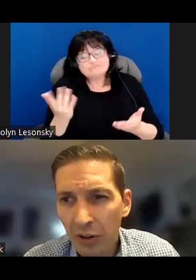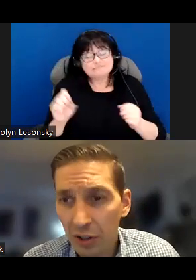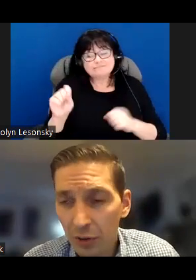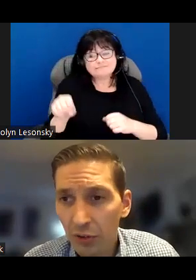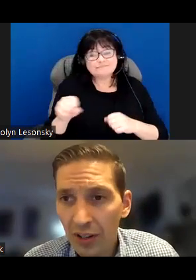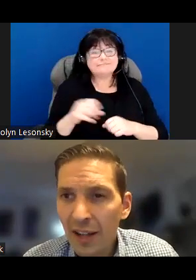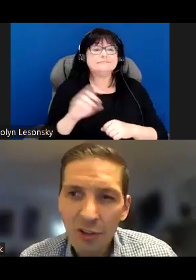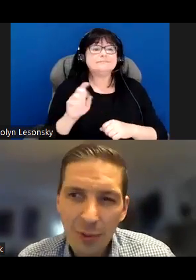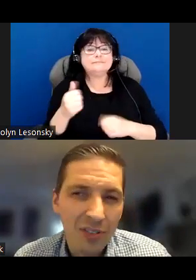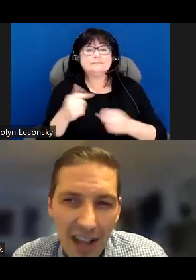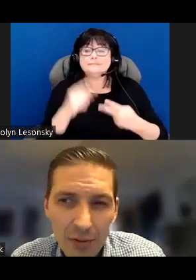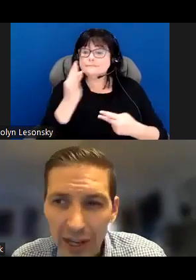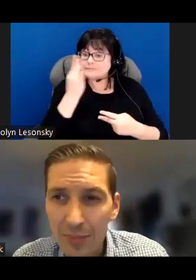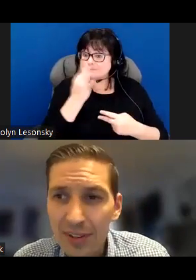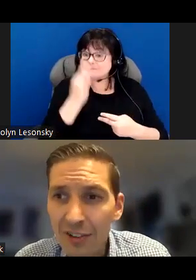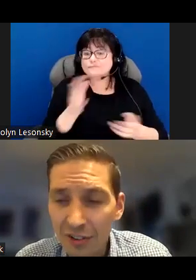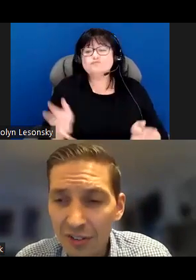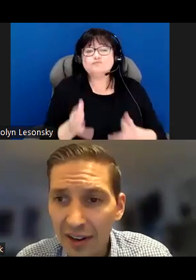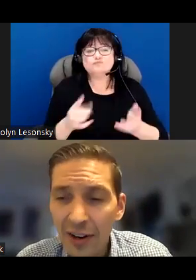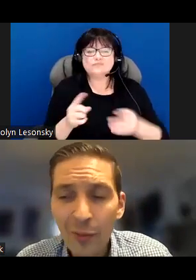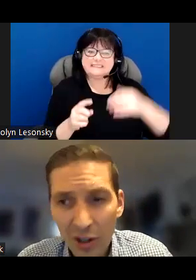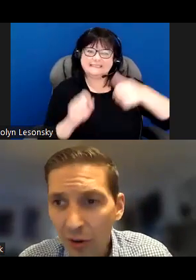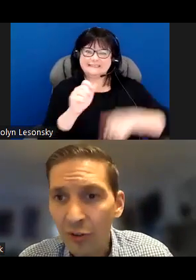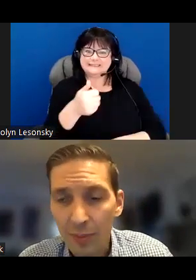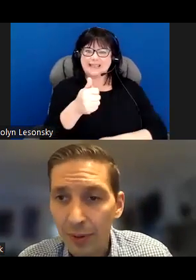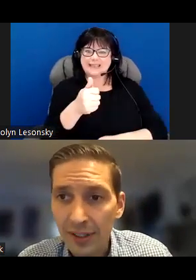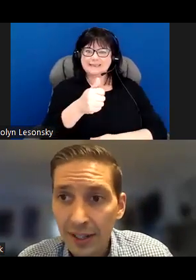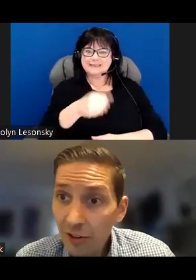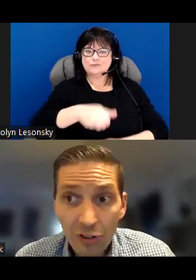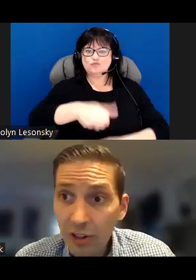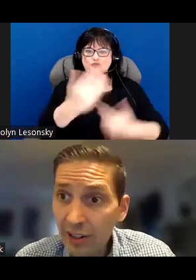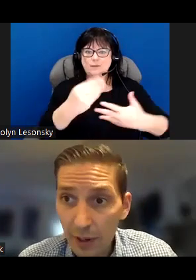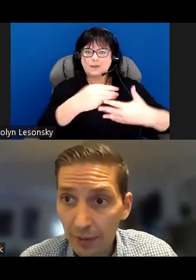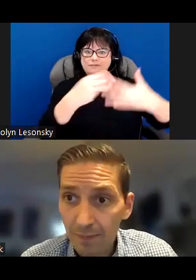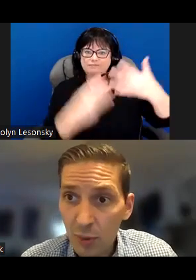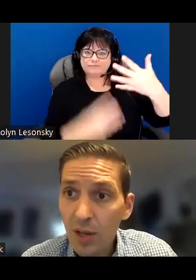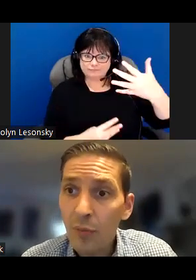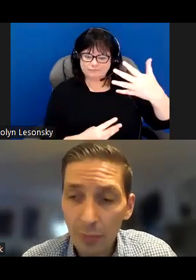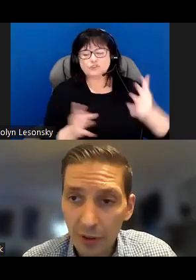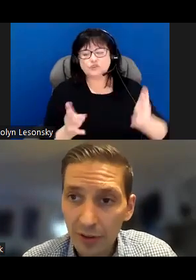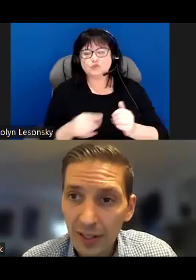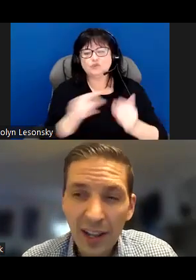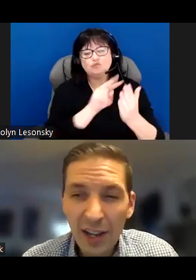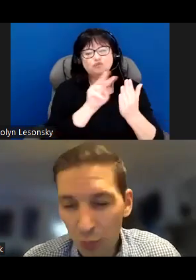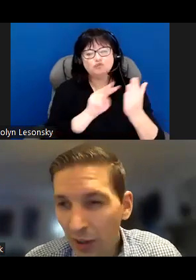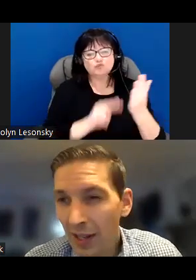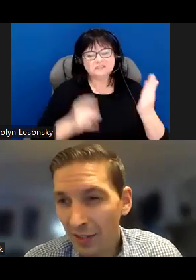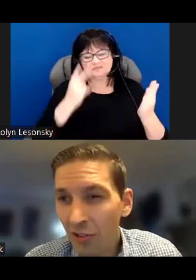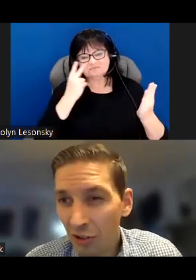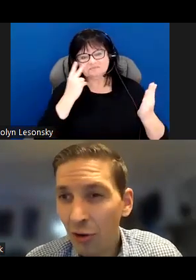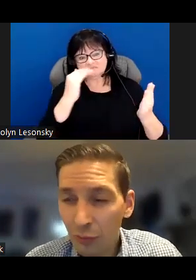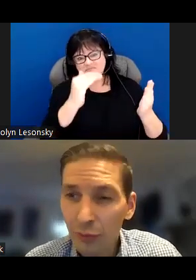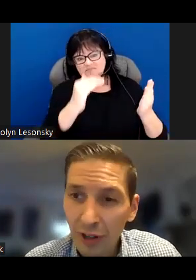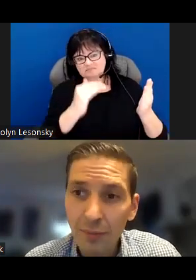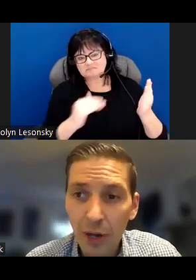lower risk use. There's about 10 recommendations there, and I would encourage people to just check them out, to become familiar. And really, it